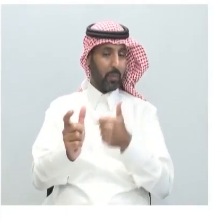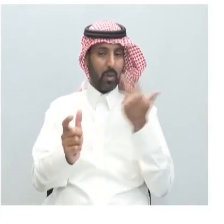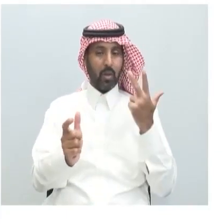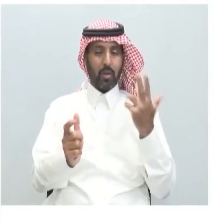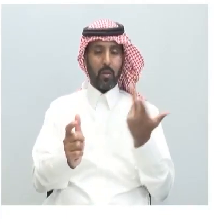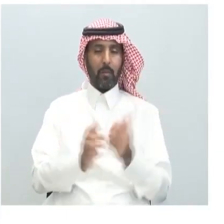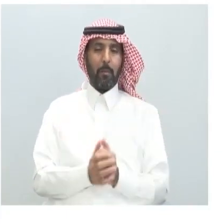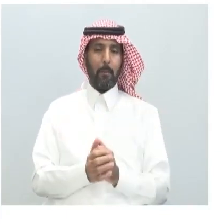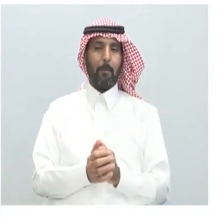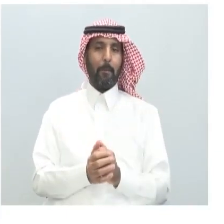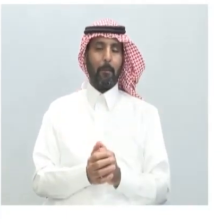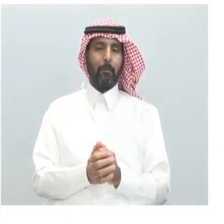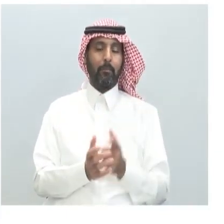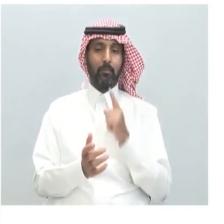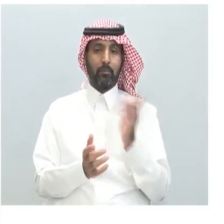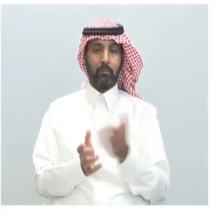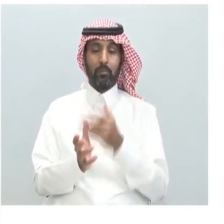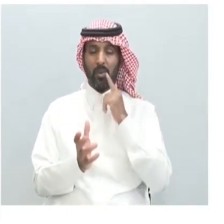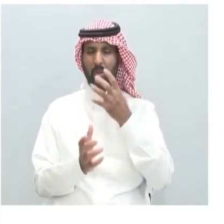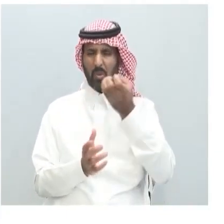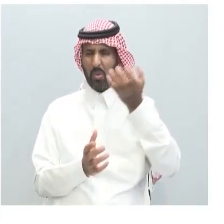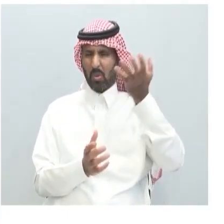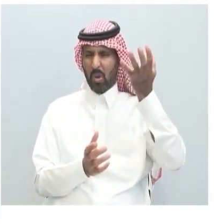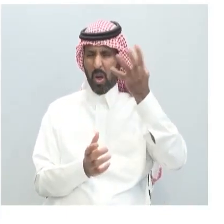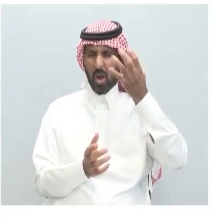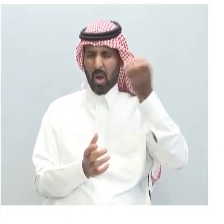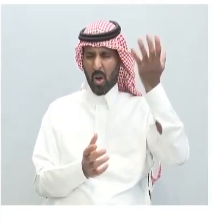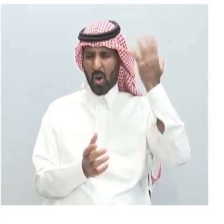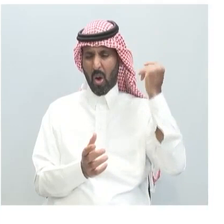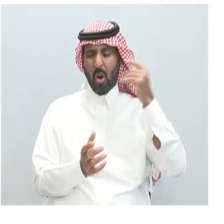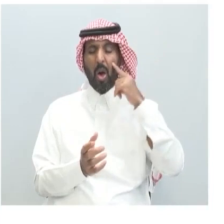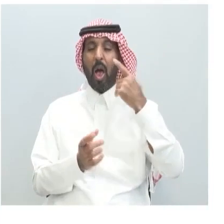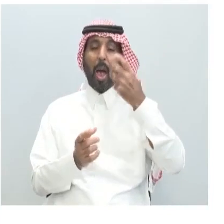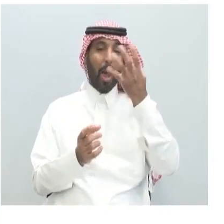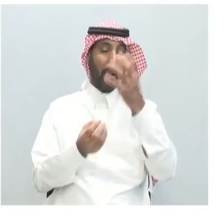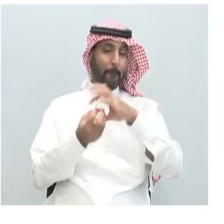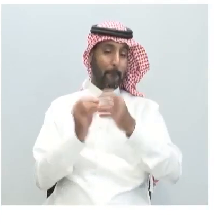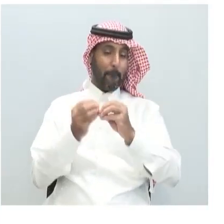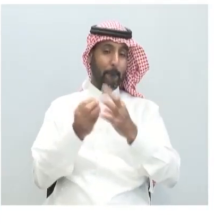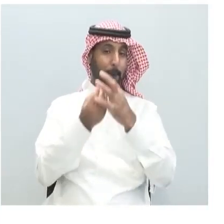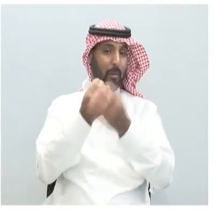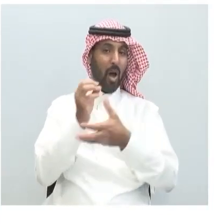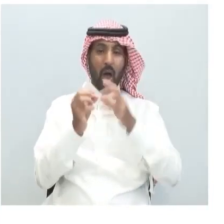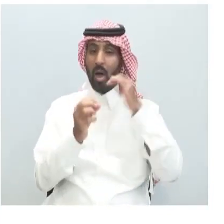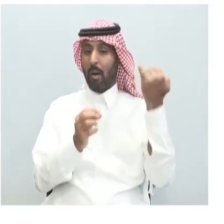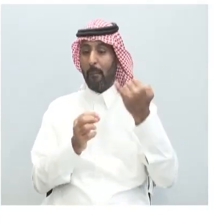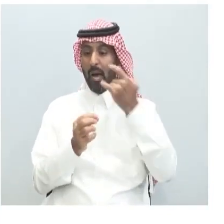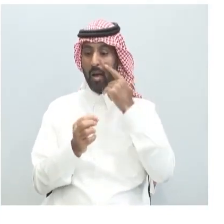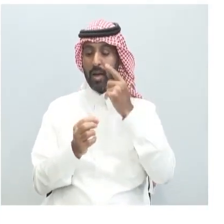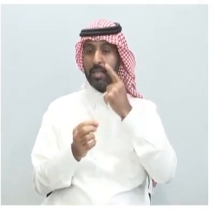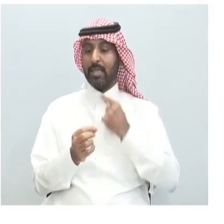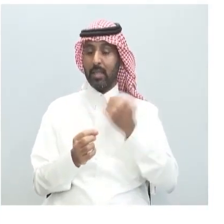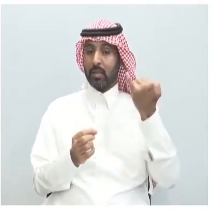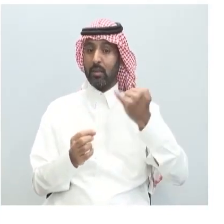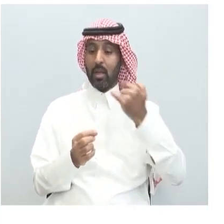eight, yes, the old-fashioned small orange bathroom needs to be remodeled. So the size